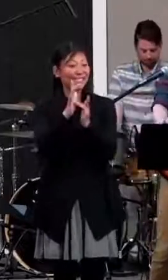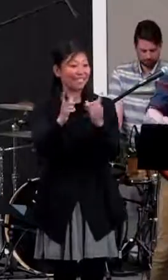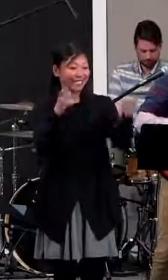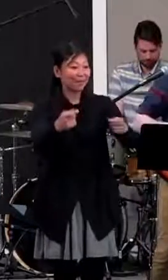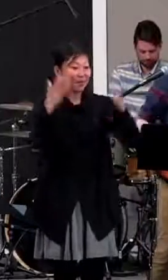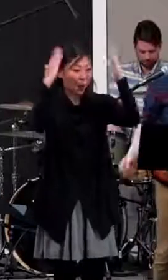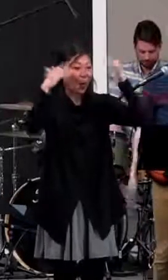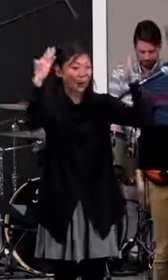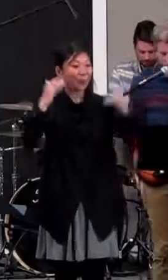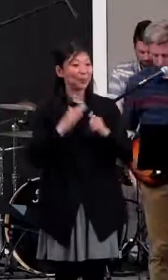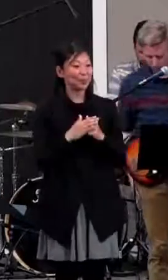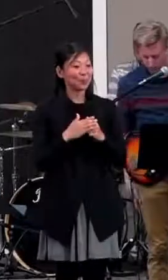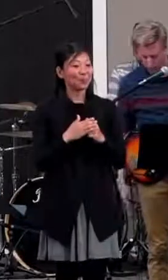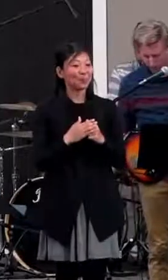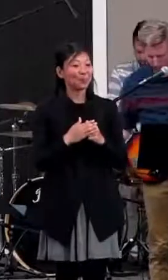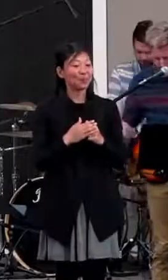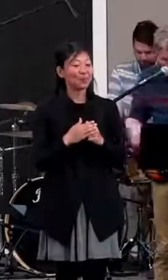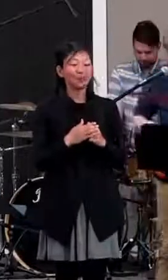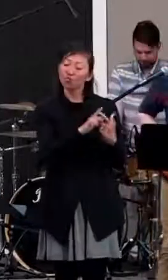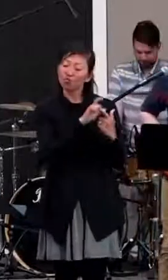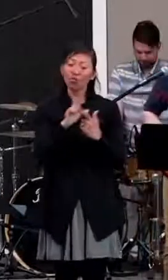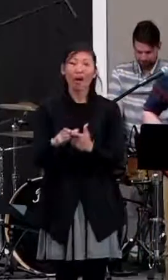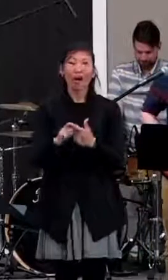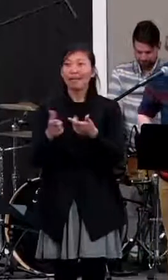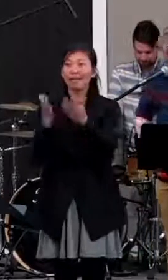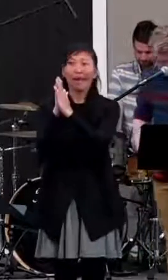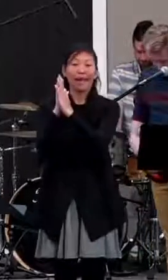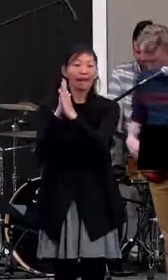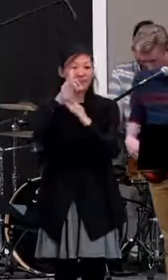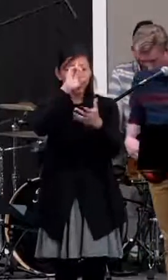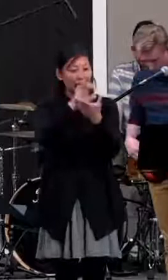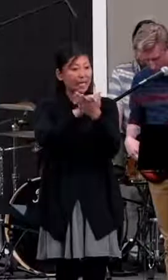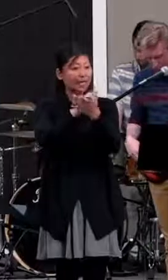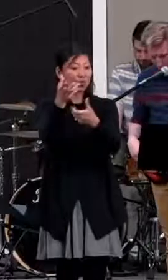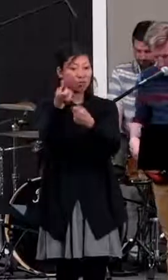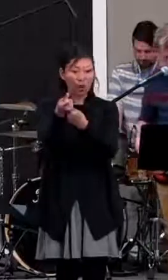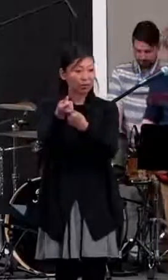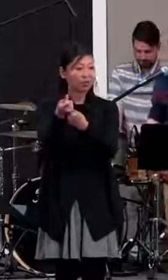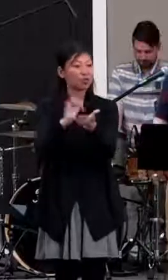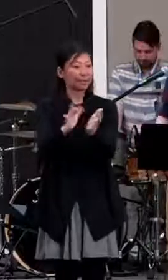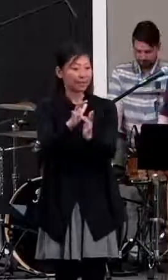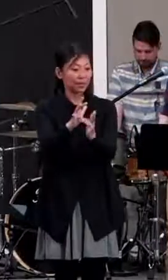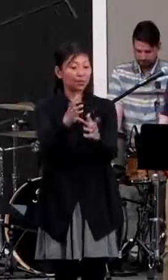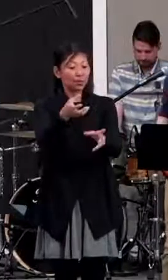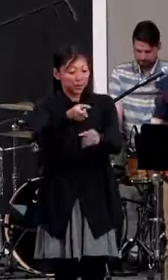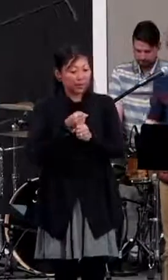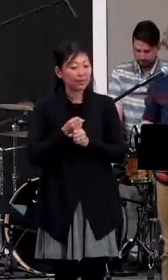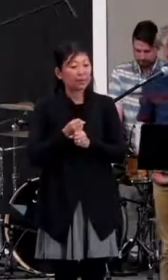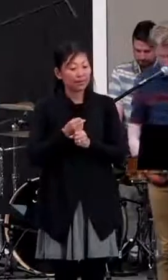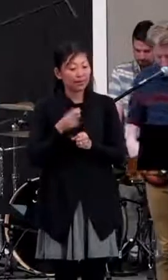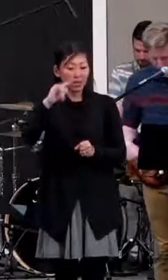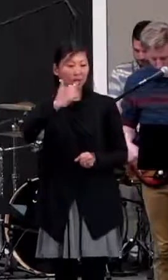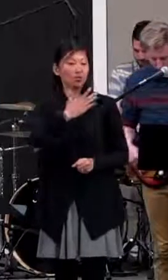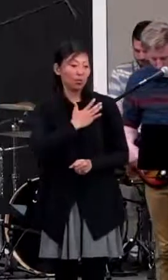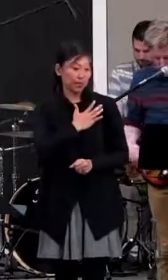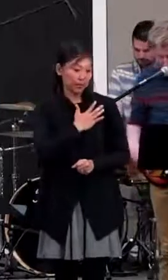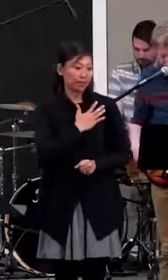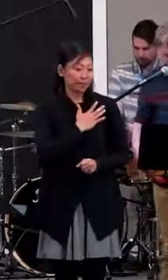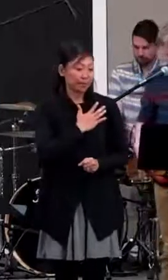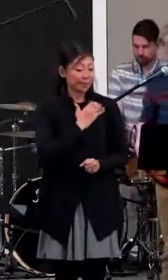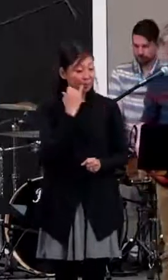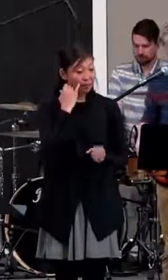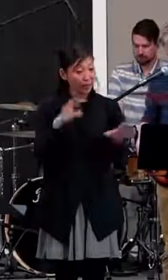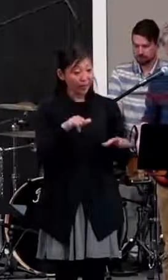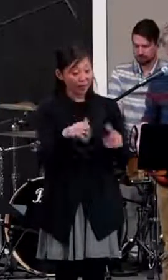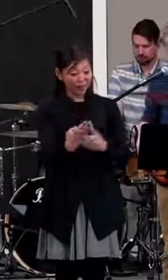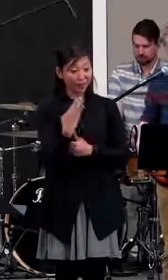represents. Run to Jesus. Believe in him. Trust in him and receive his grace. If you do that